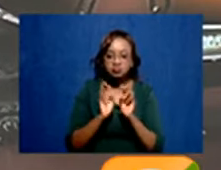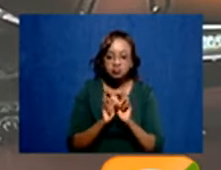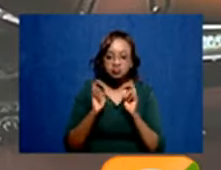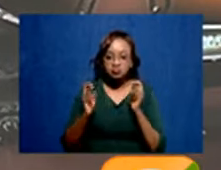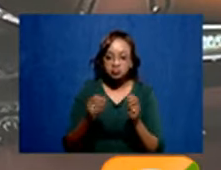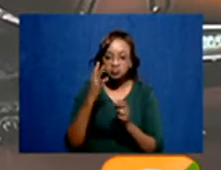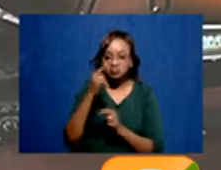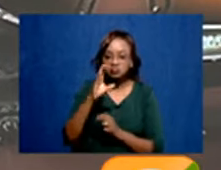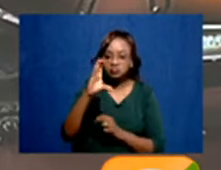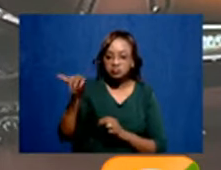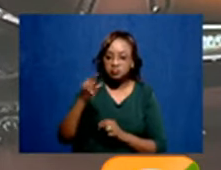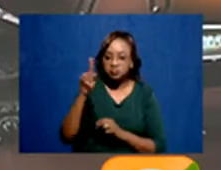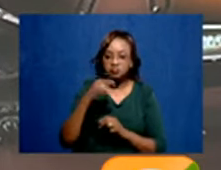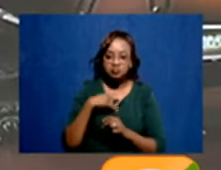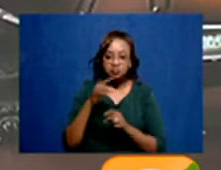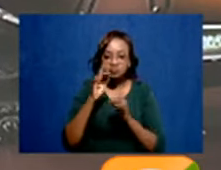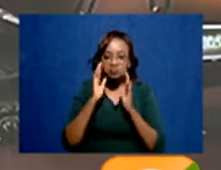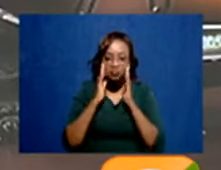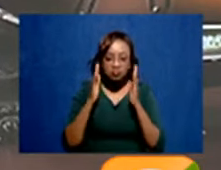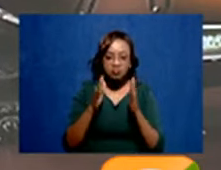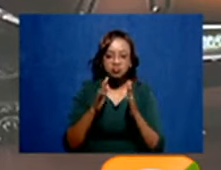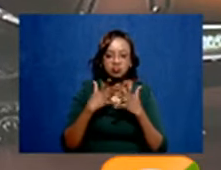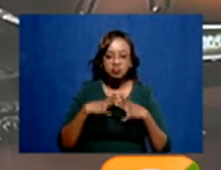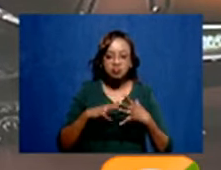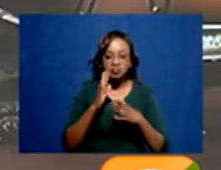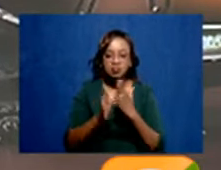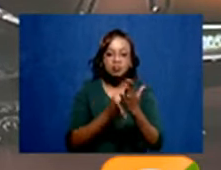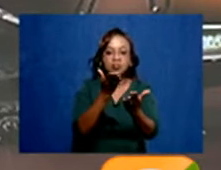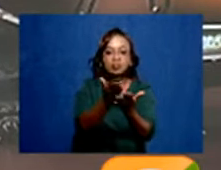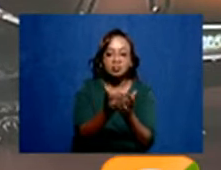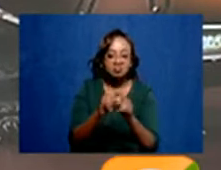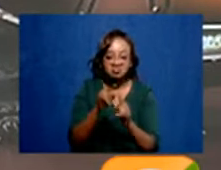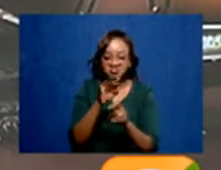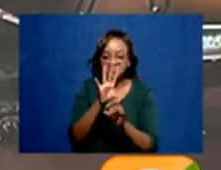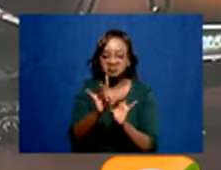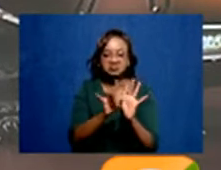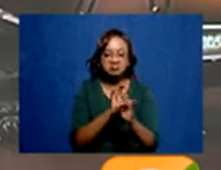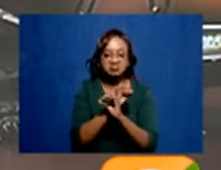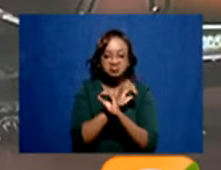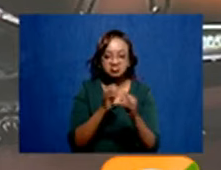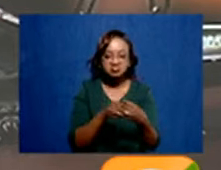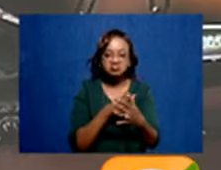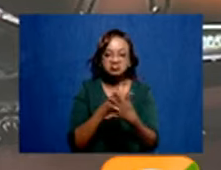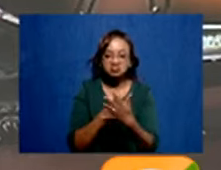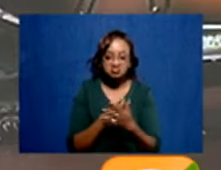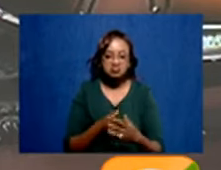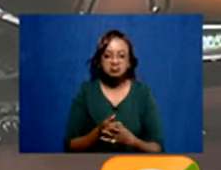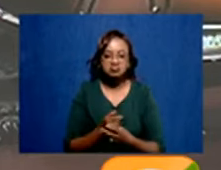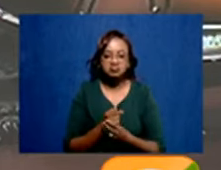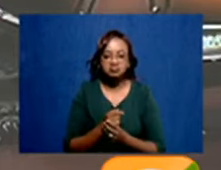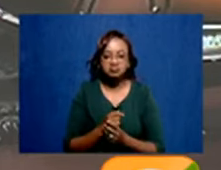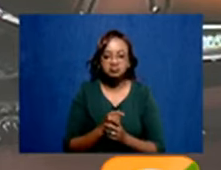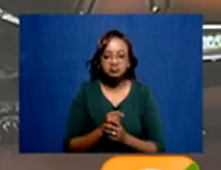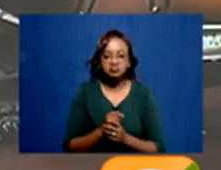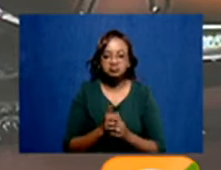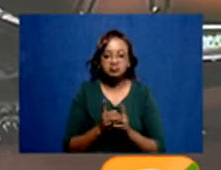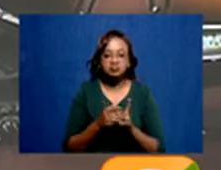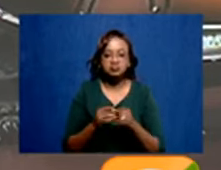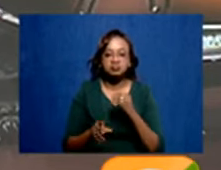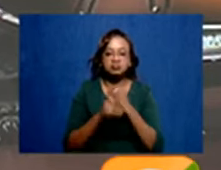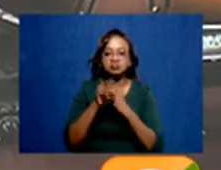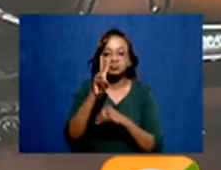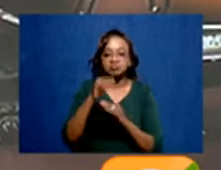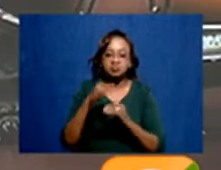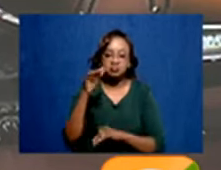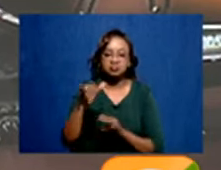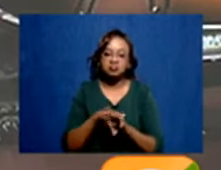Koome discriminated against persons who applied to be members of the tribunal and burdened Kenyan taxpayers with an inclusion of two more